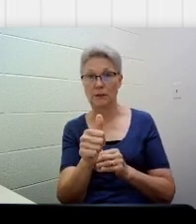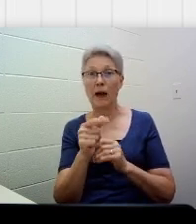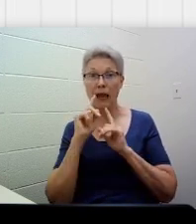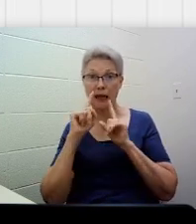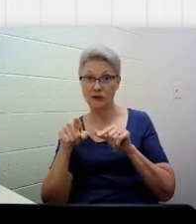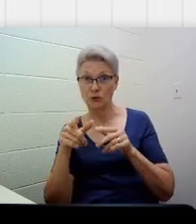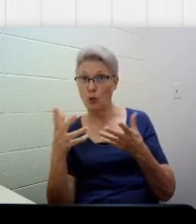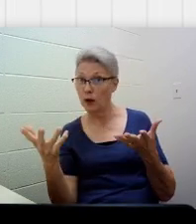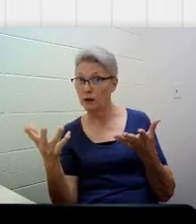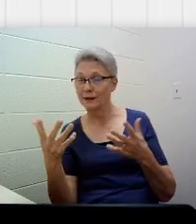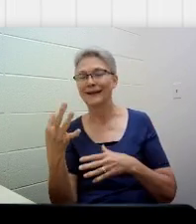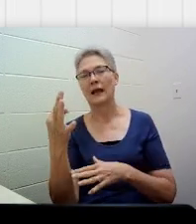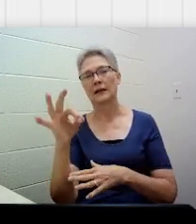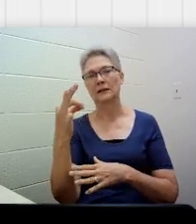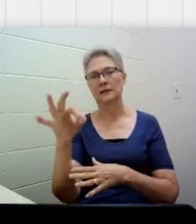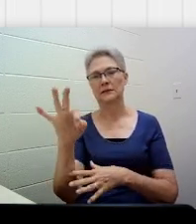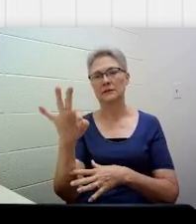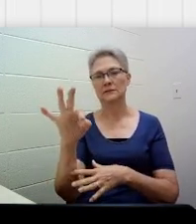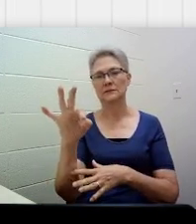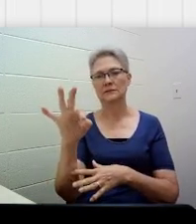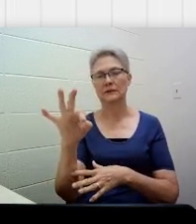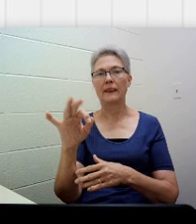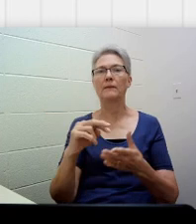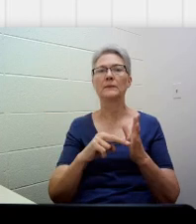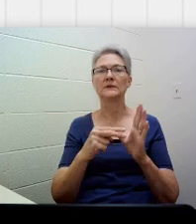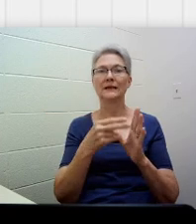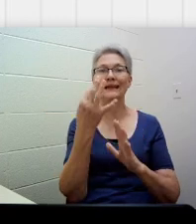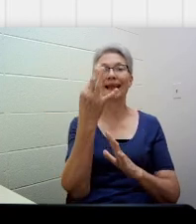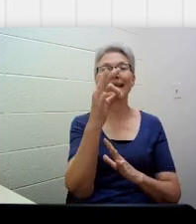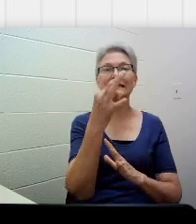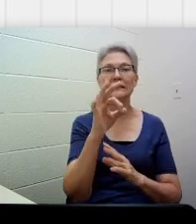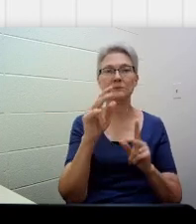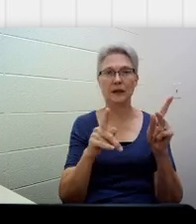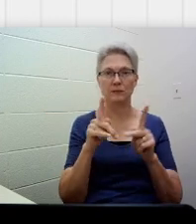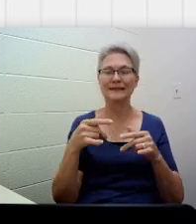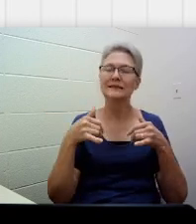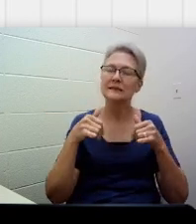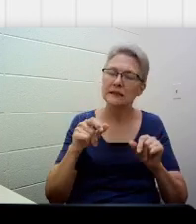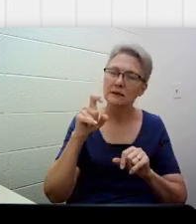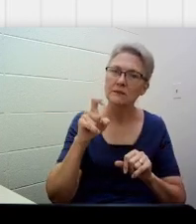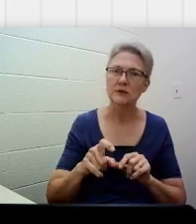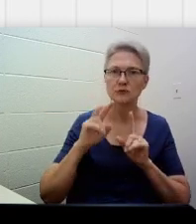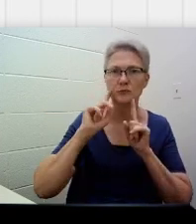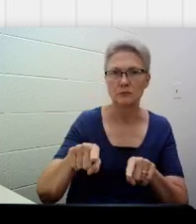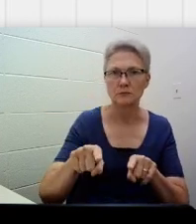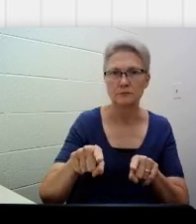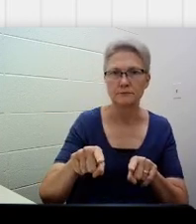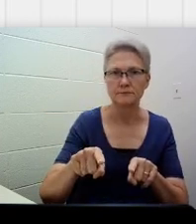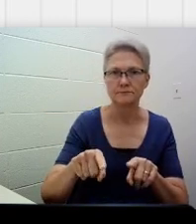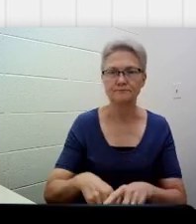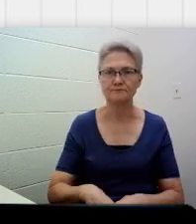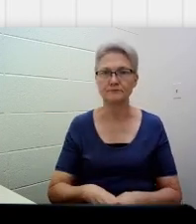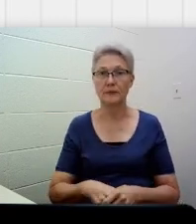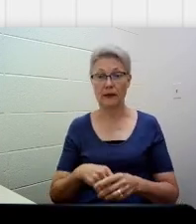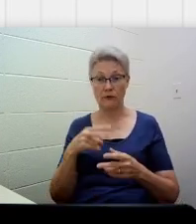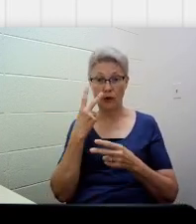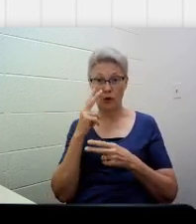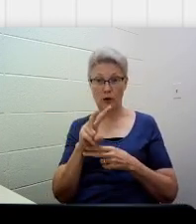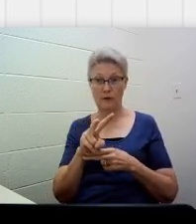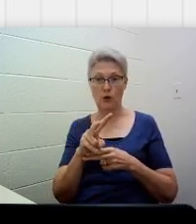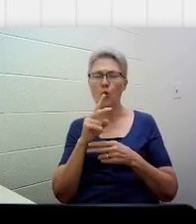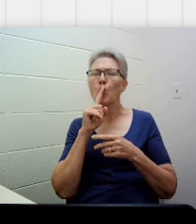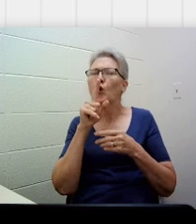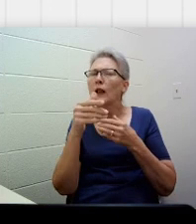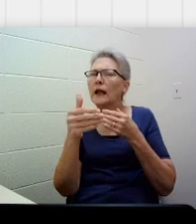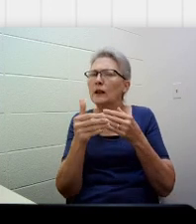an answer of 19. So that means that 19 people still need to reply. If you look, that is